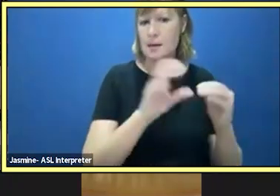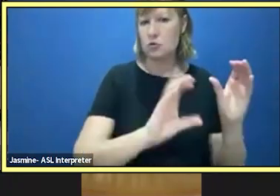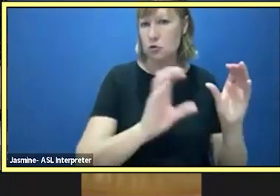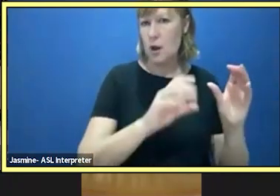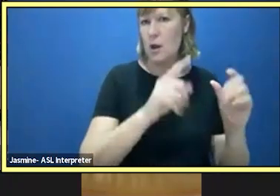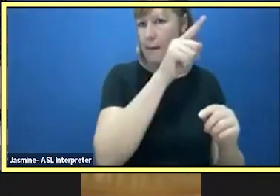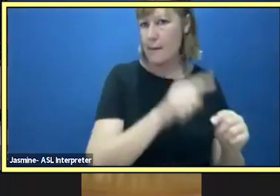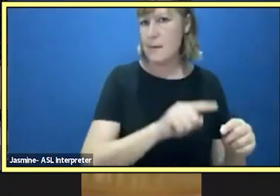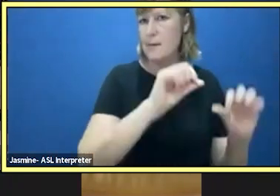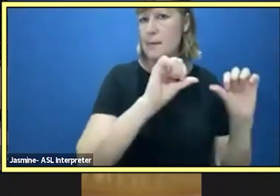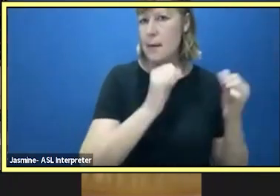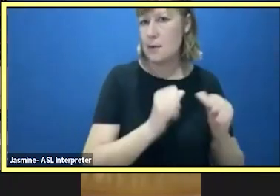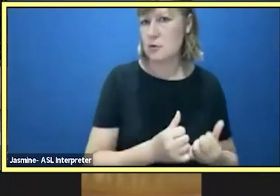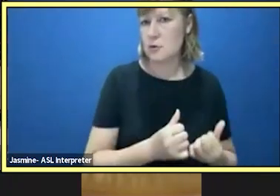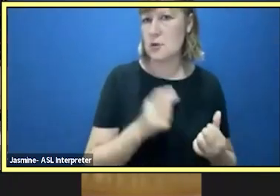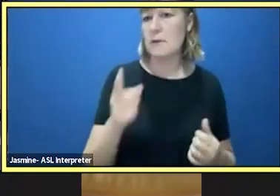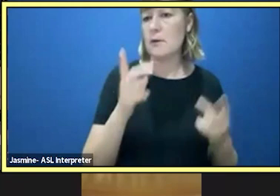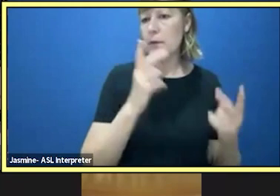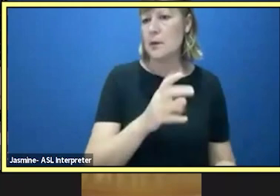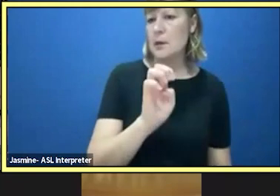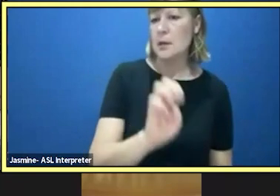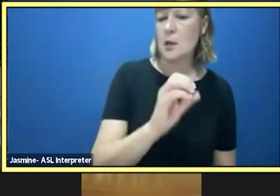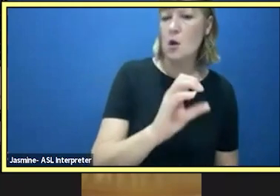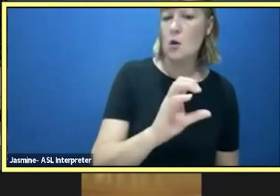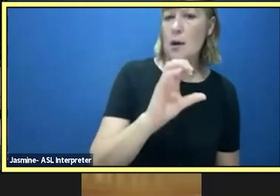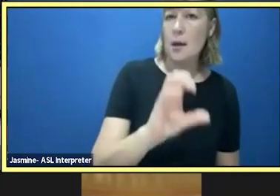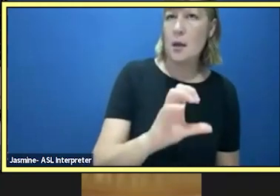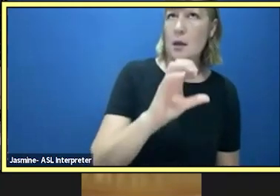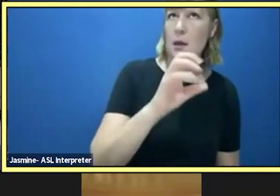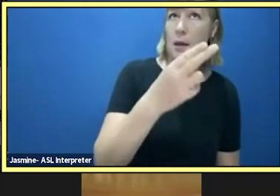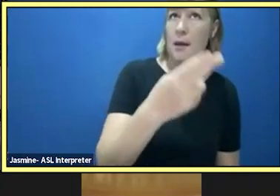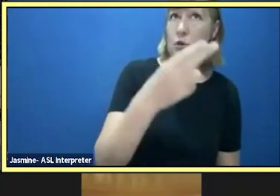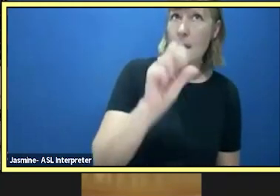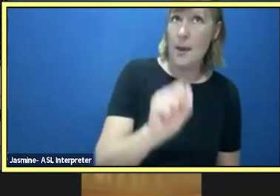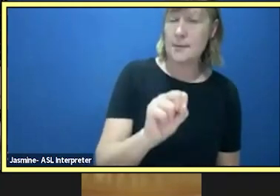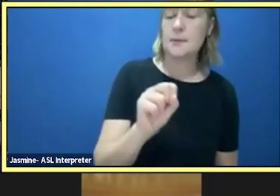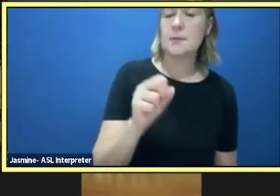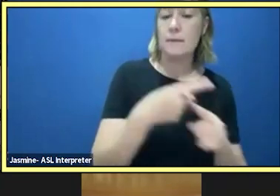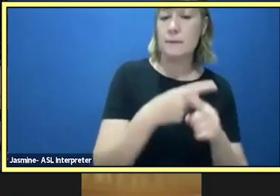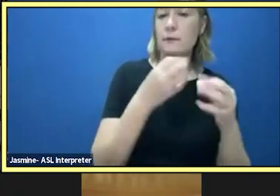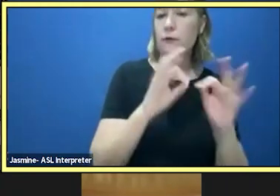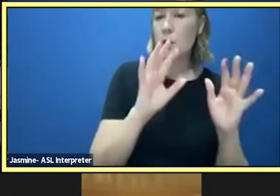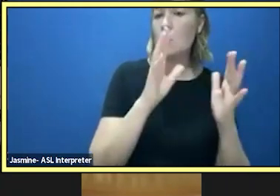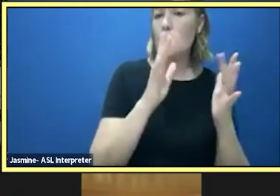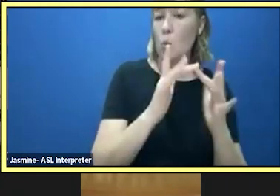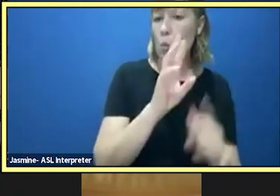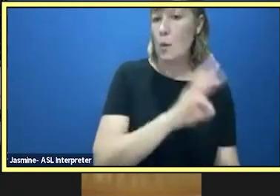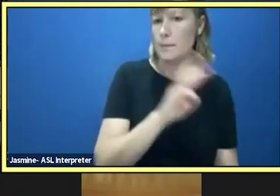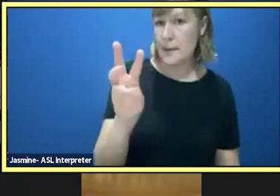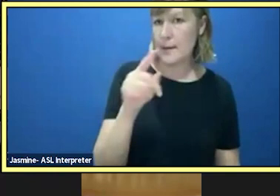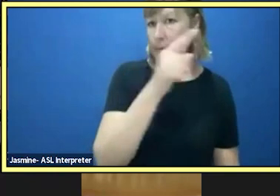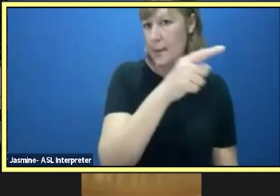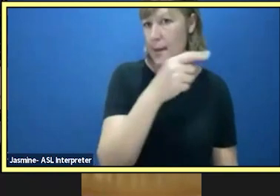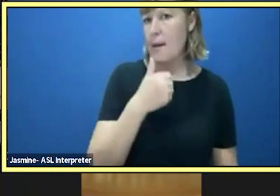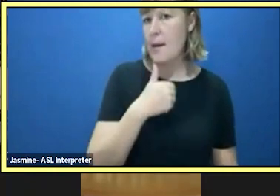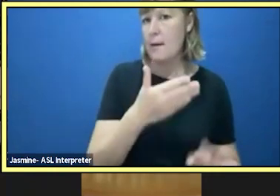go to the EOHHS website for conflict free, which I put in earlier, but I'll put in again, they have previous meetings recorded and stuff.